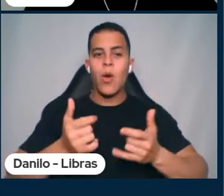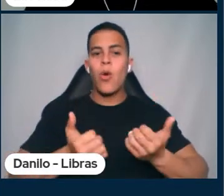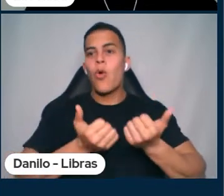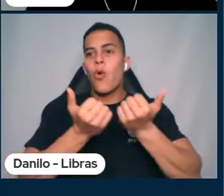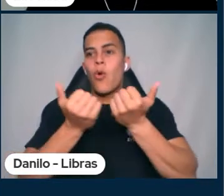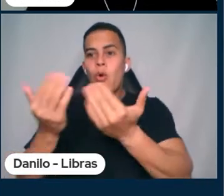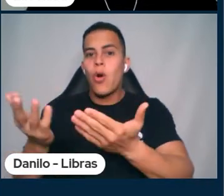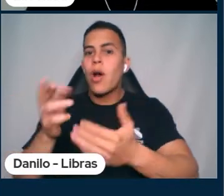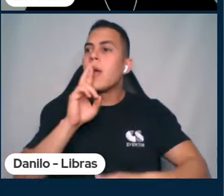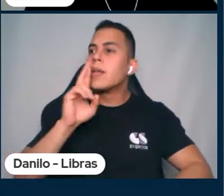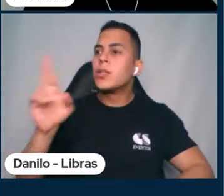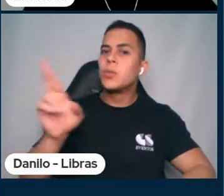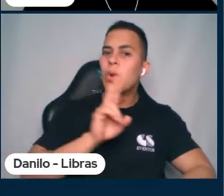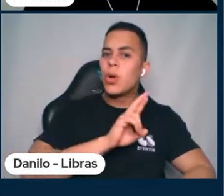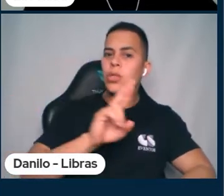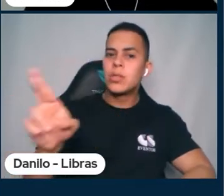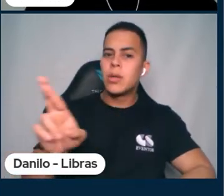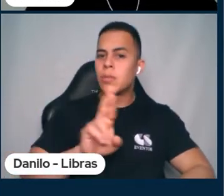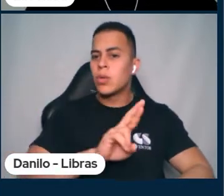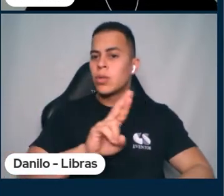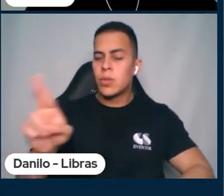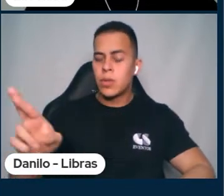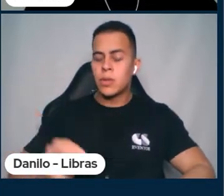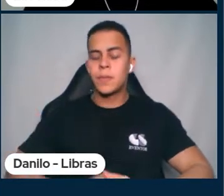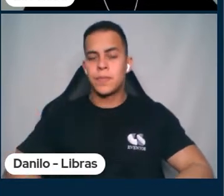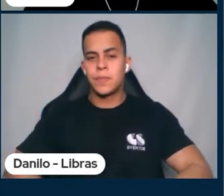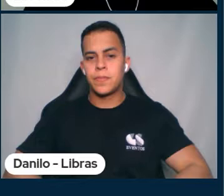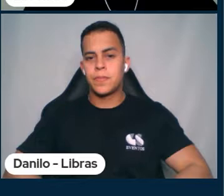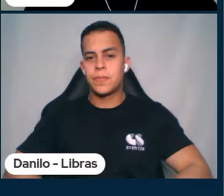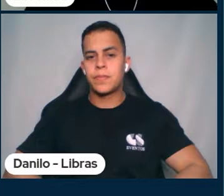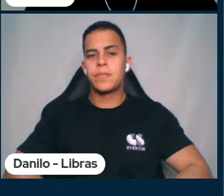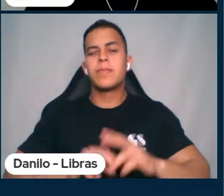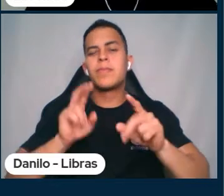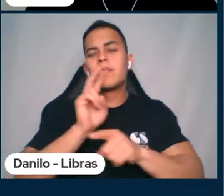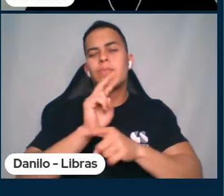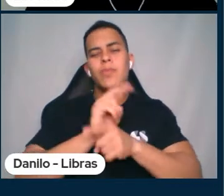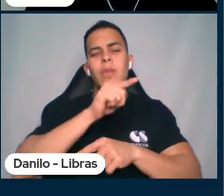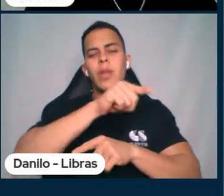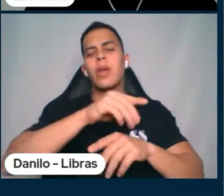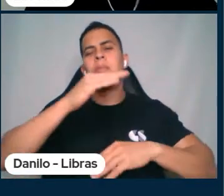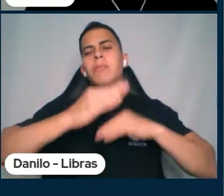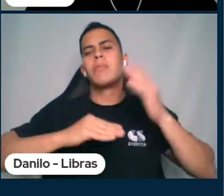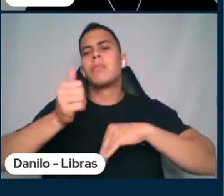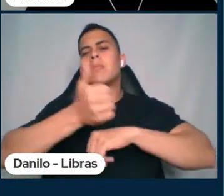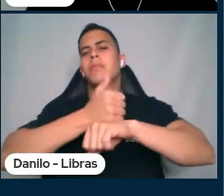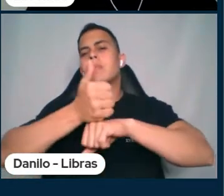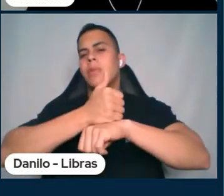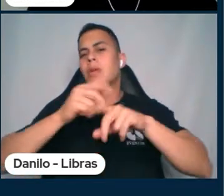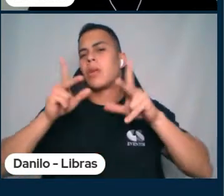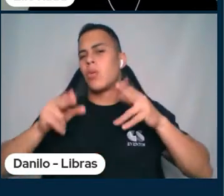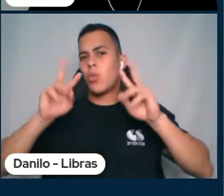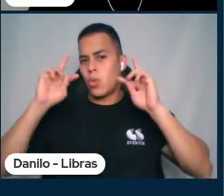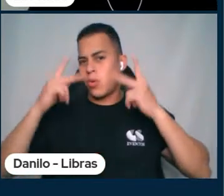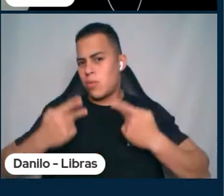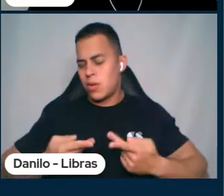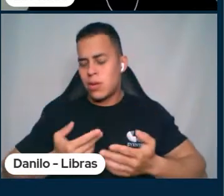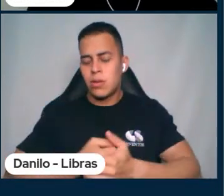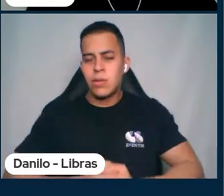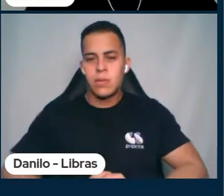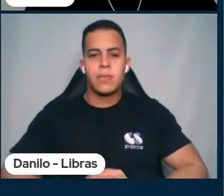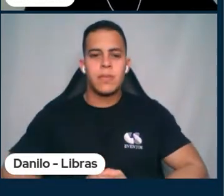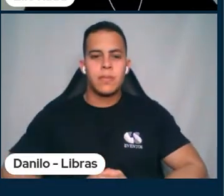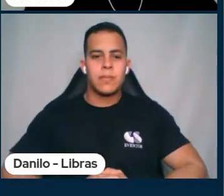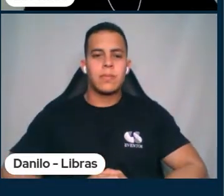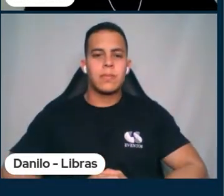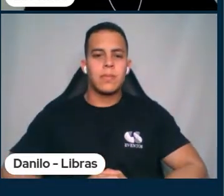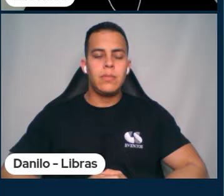we're going to see in this presentation. How the search that we know